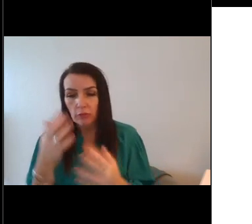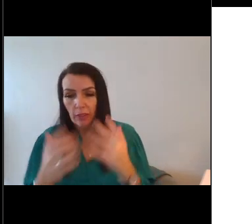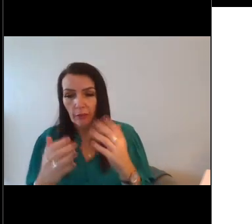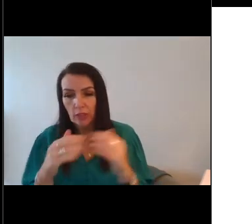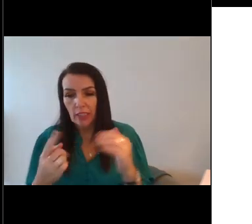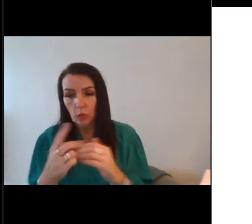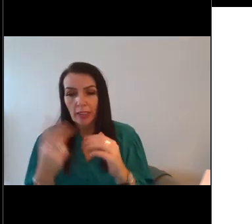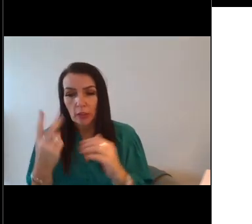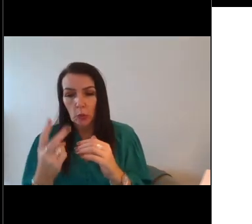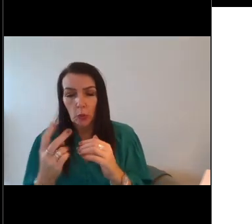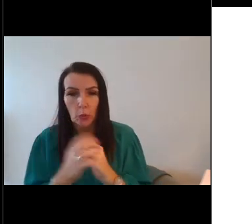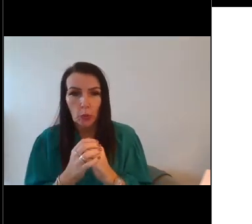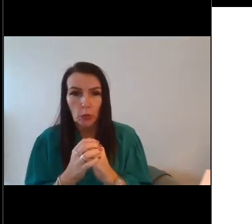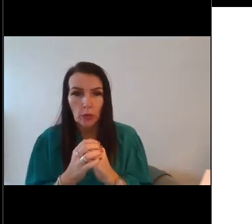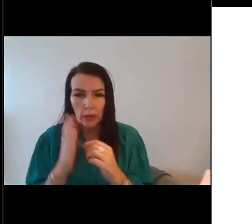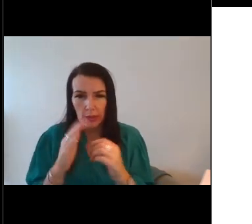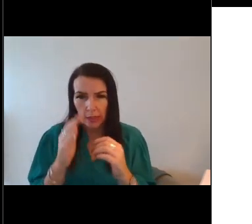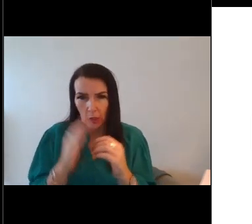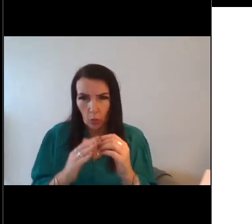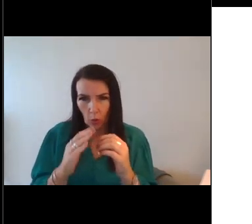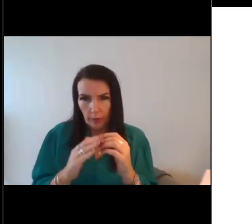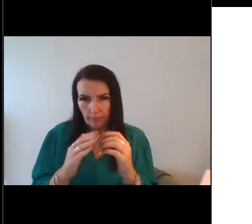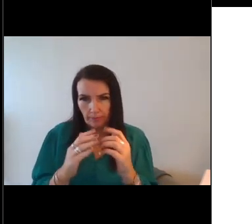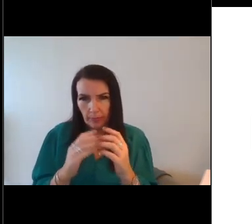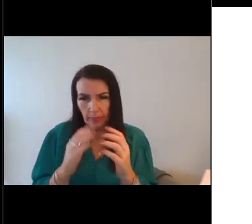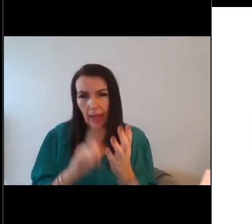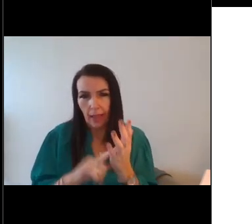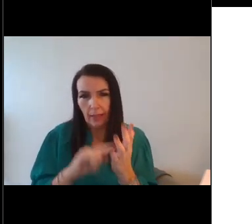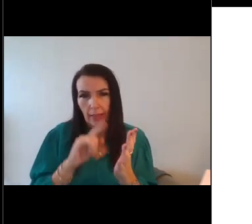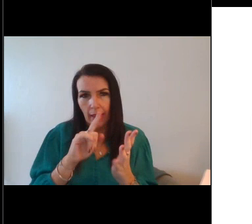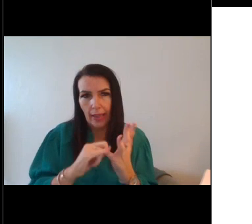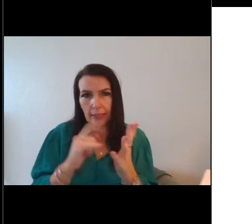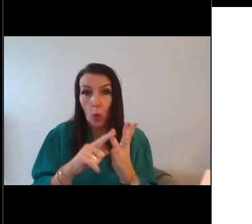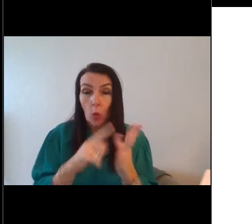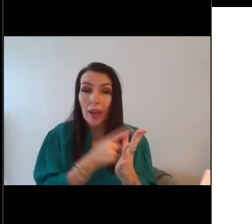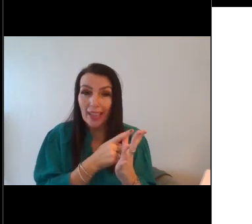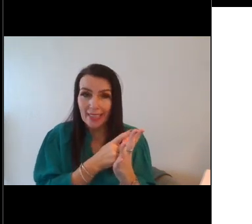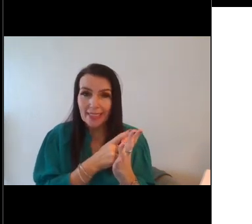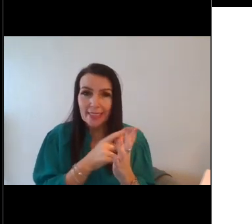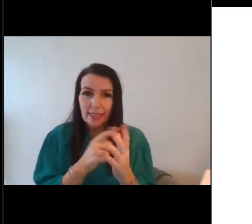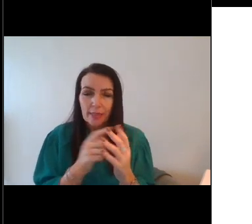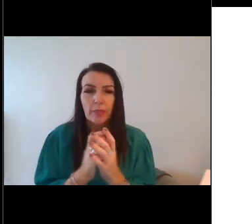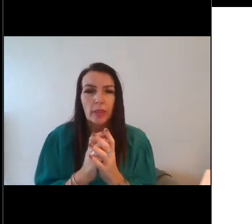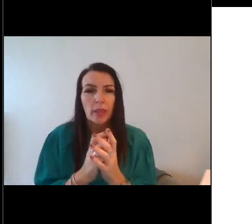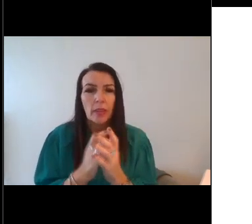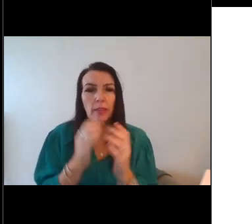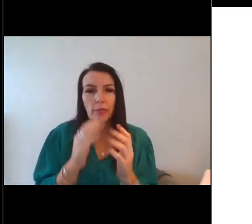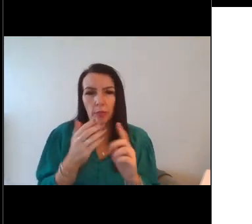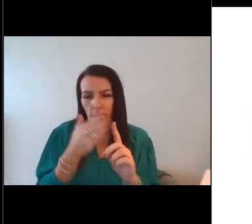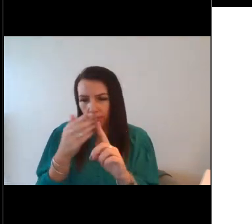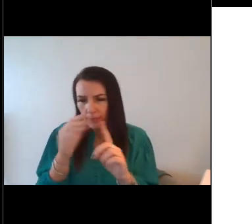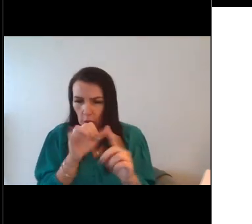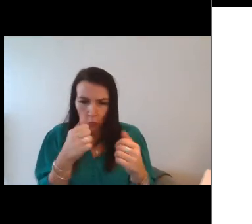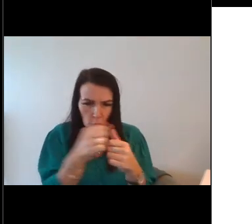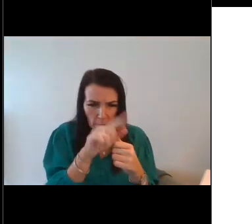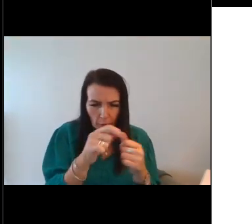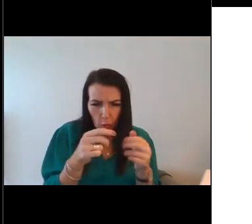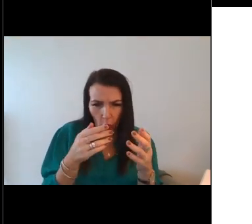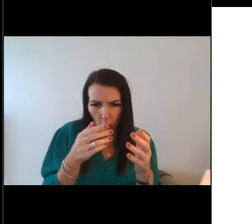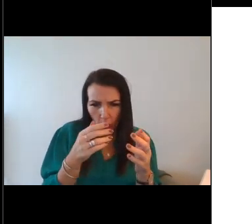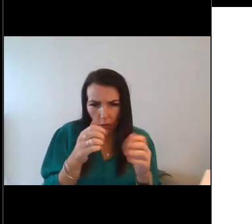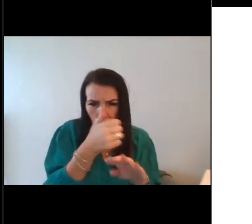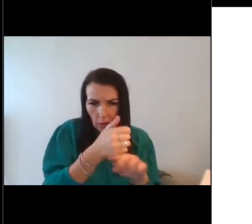to identify lower super output areas, or LSOAs, which had high concentrations of properties suitable for each intervention type. So you can